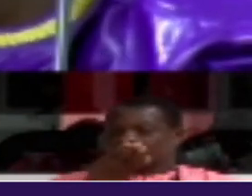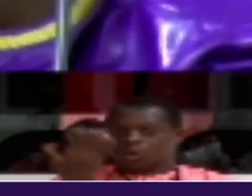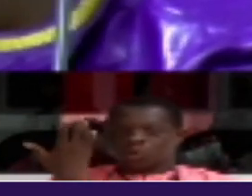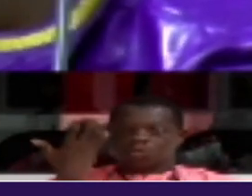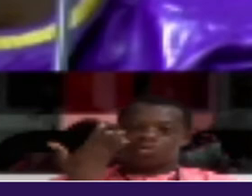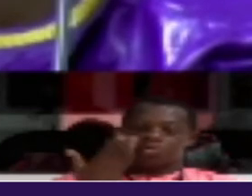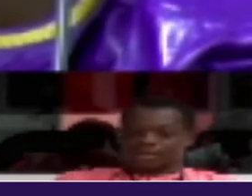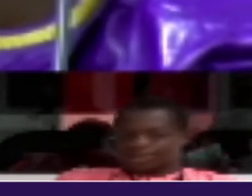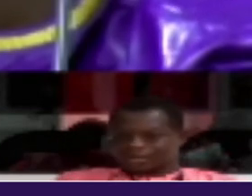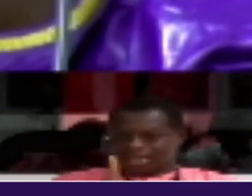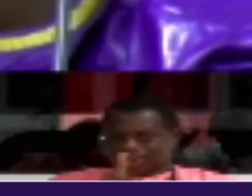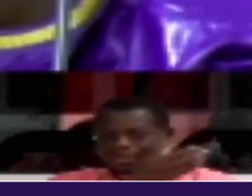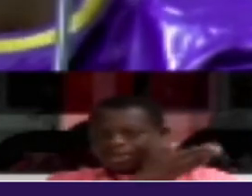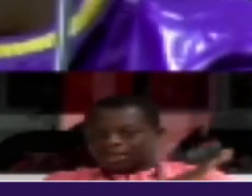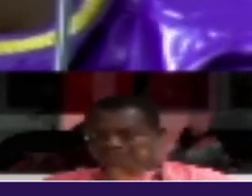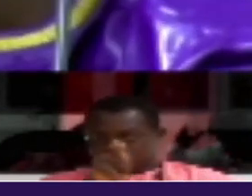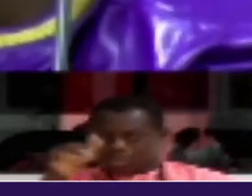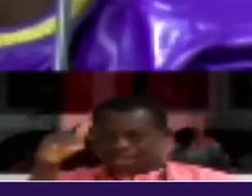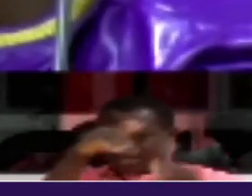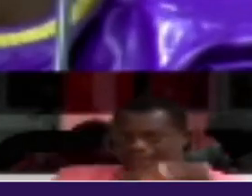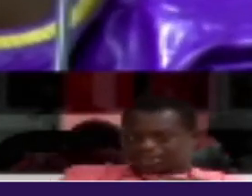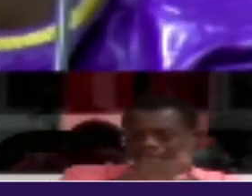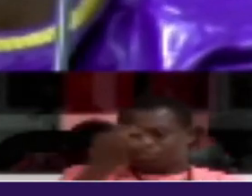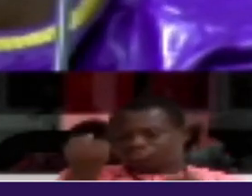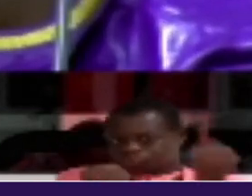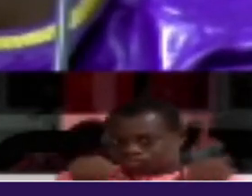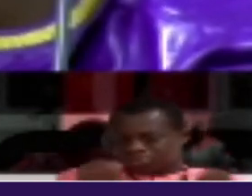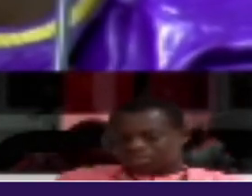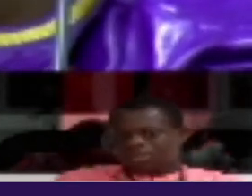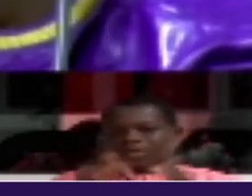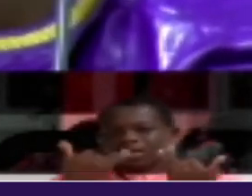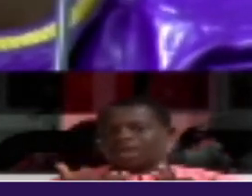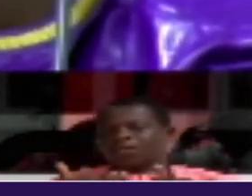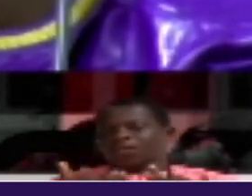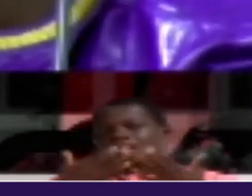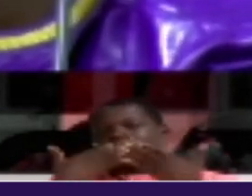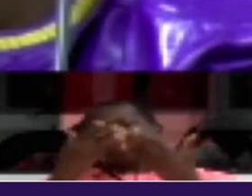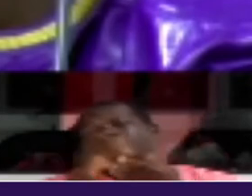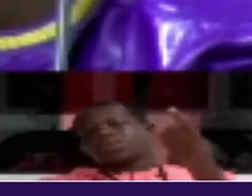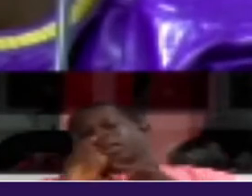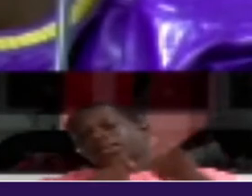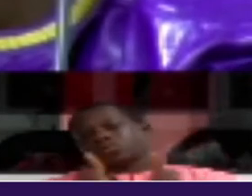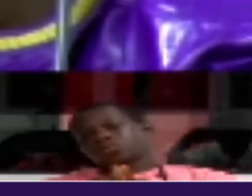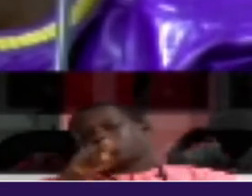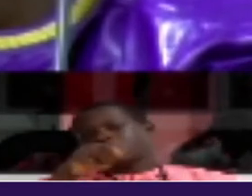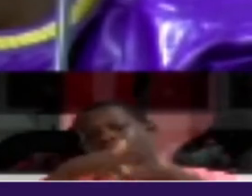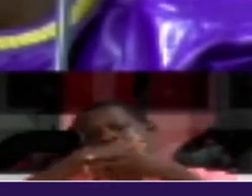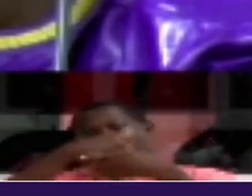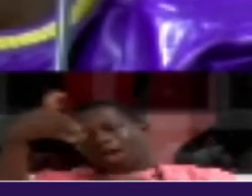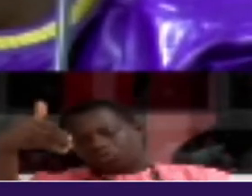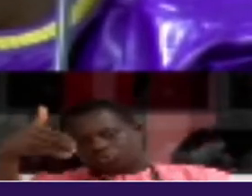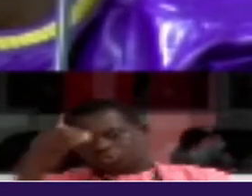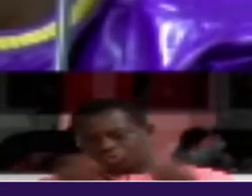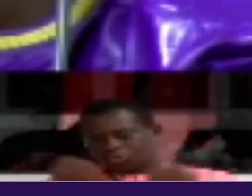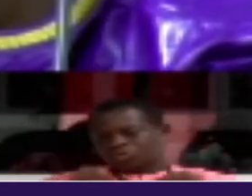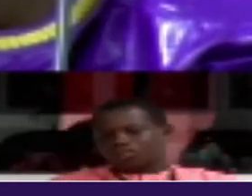were leaving, you were in the pickup. Now you're telling us again that you were out of the pickup. No, I was not